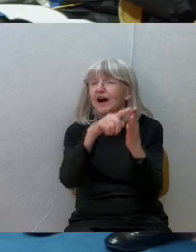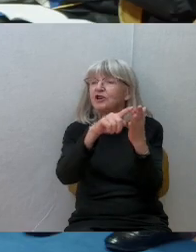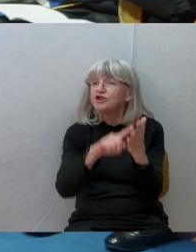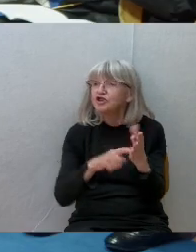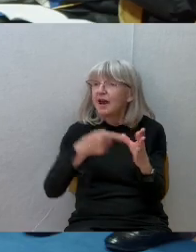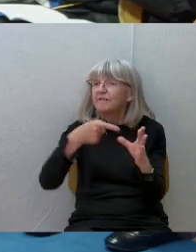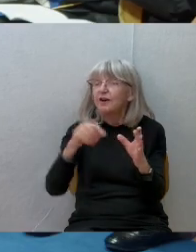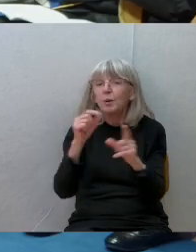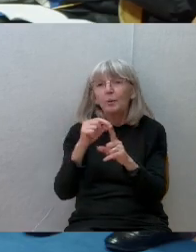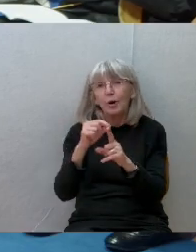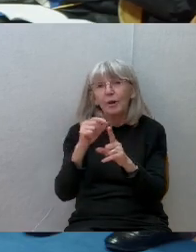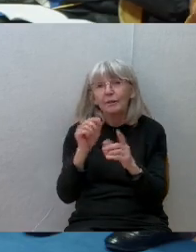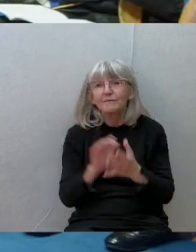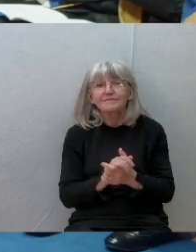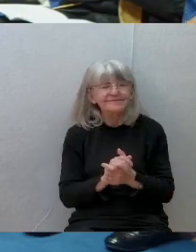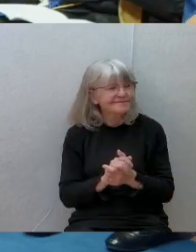Jennifer Paul.